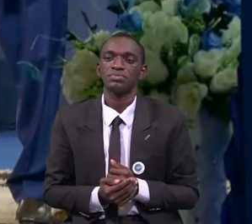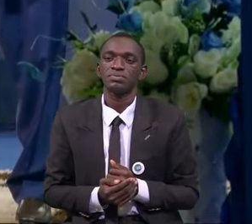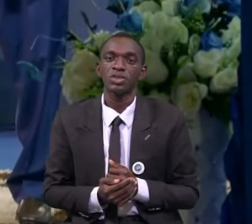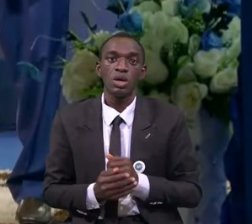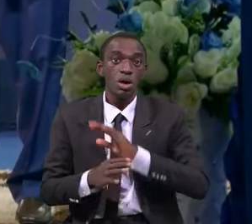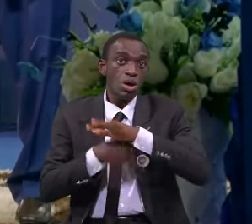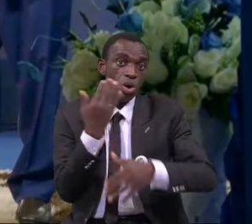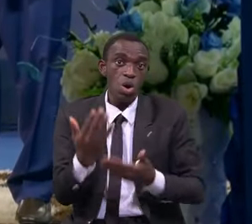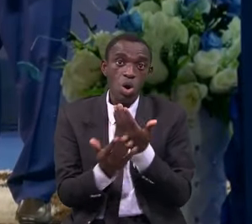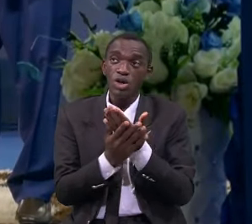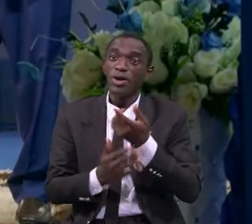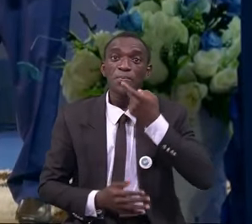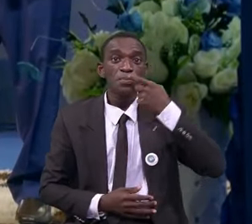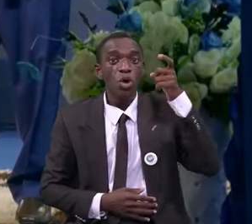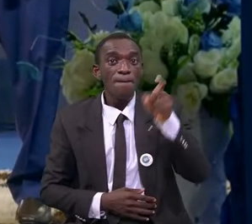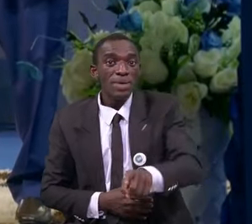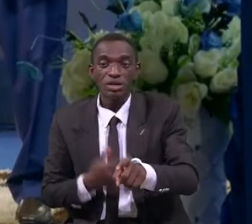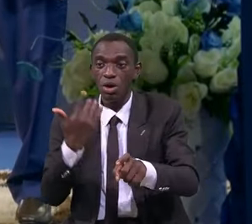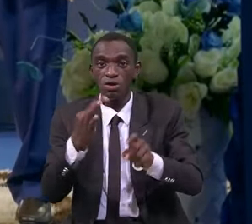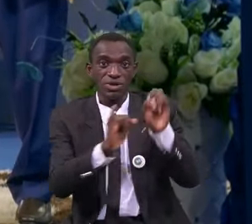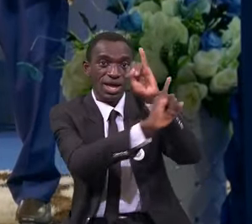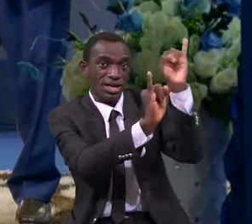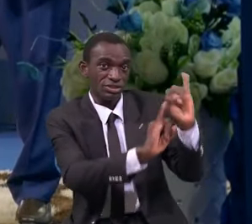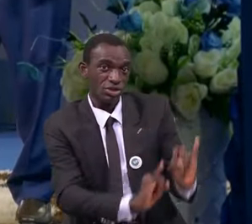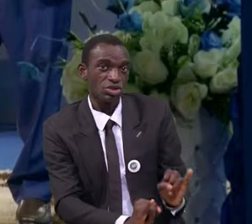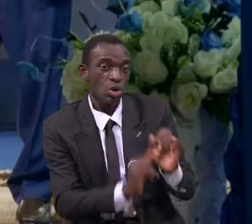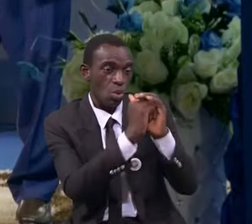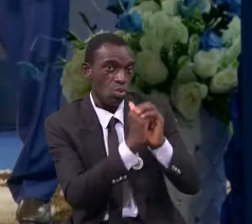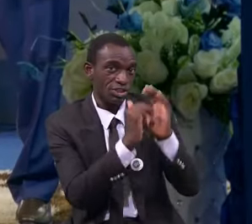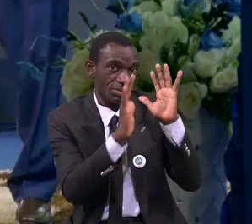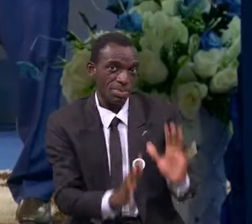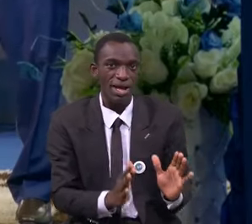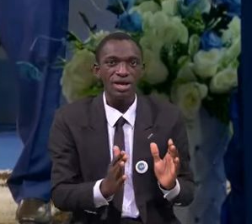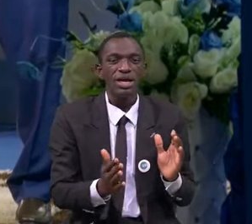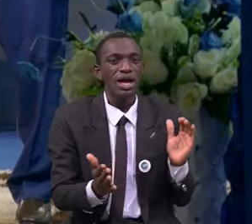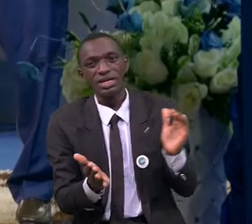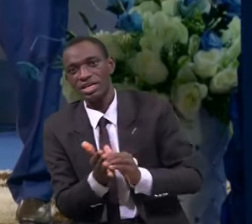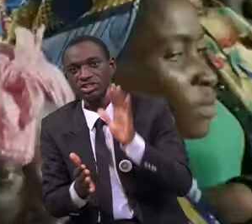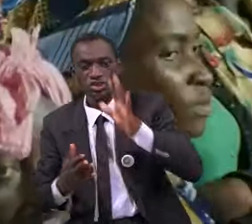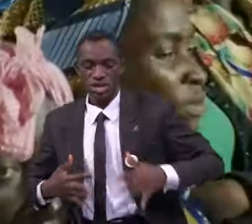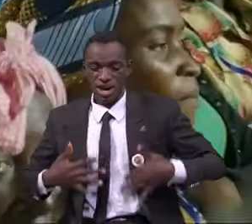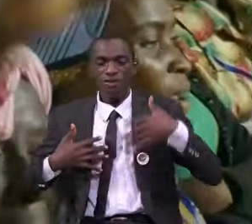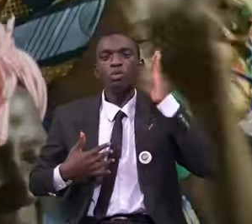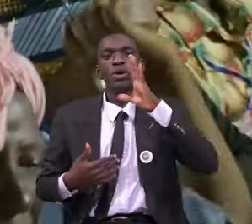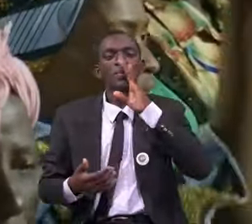All the decrees of the idol worshippers against your life will be scattered